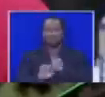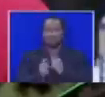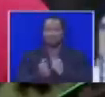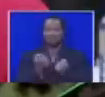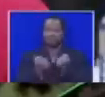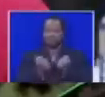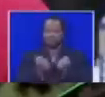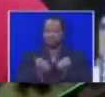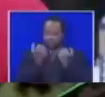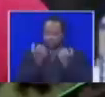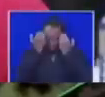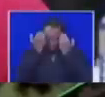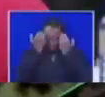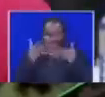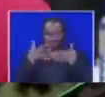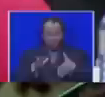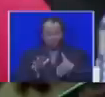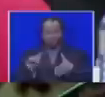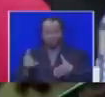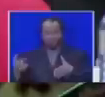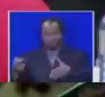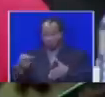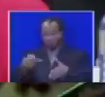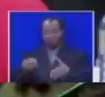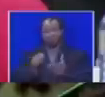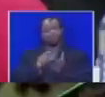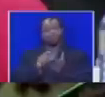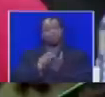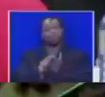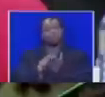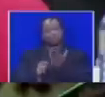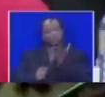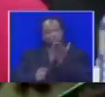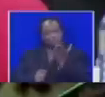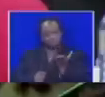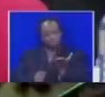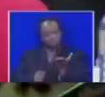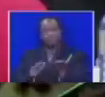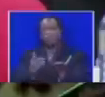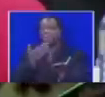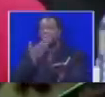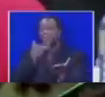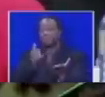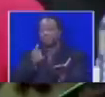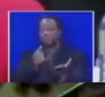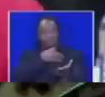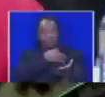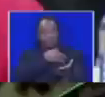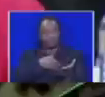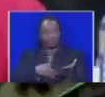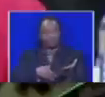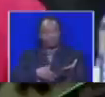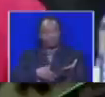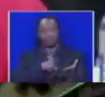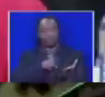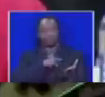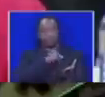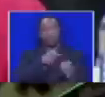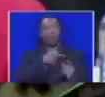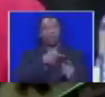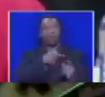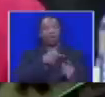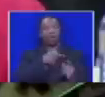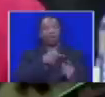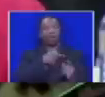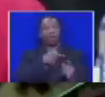we wrote a letter to you to ask you to institute a disciplinary action against Mr. Zuma. Till today,